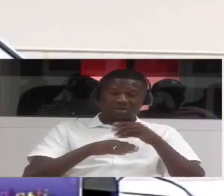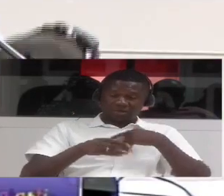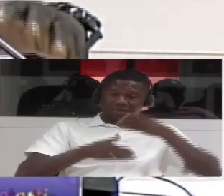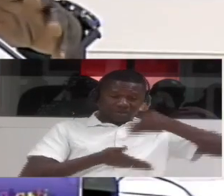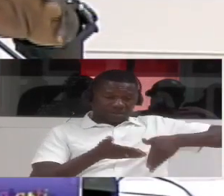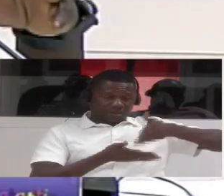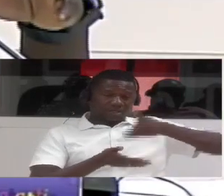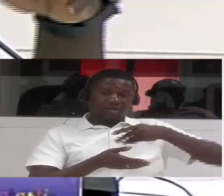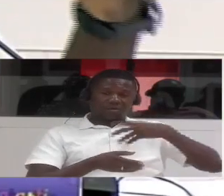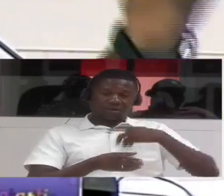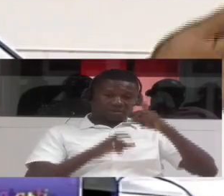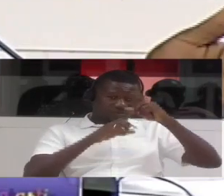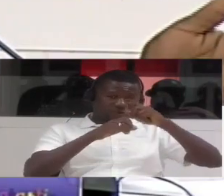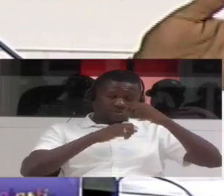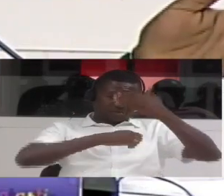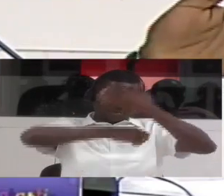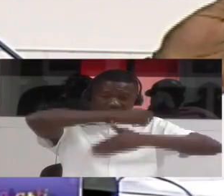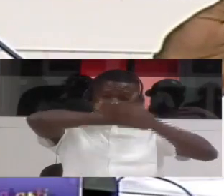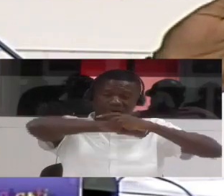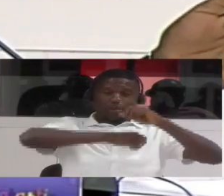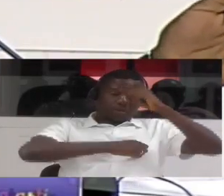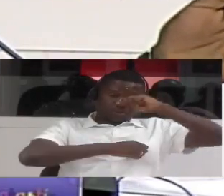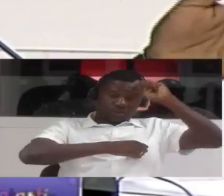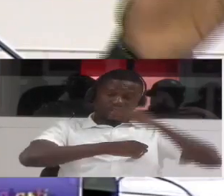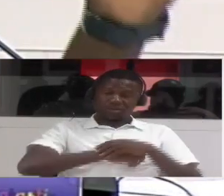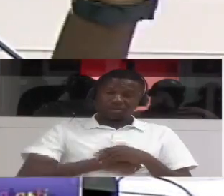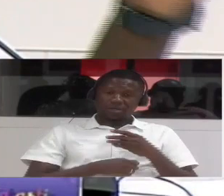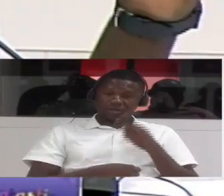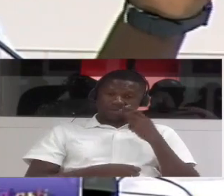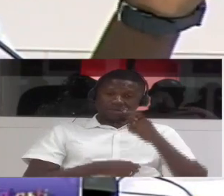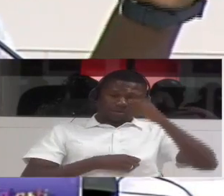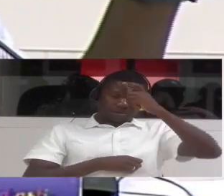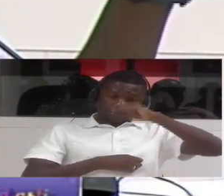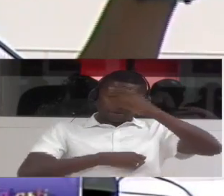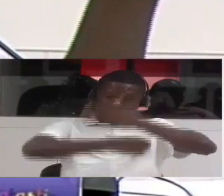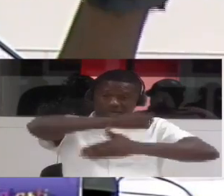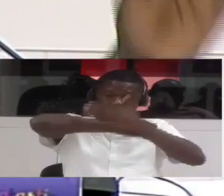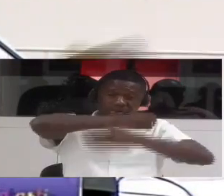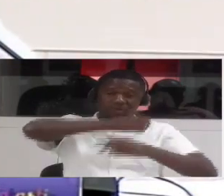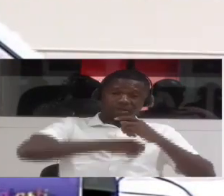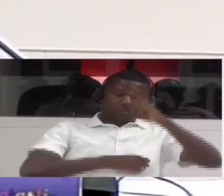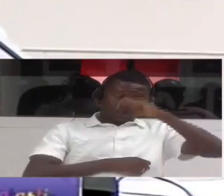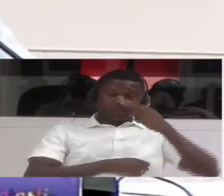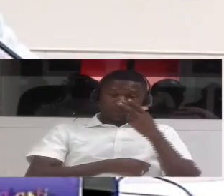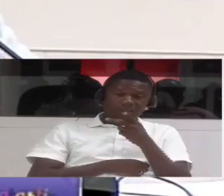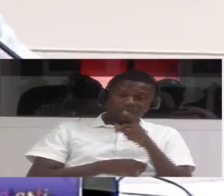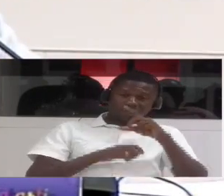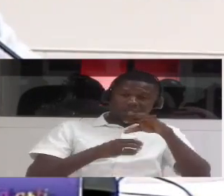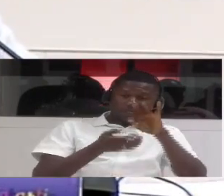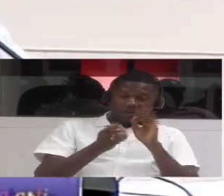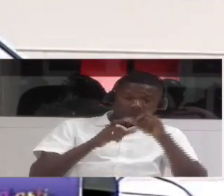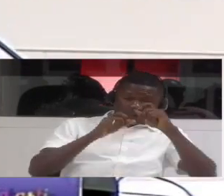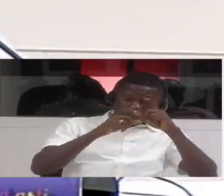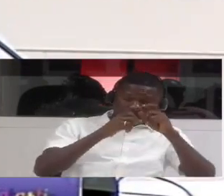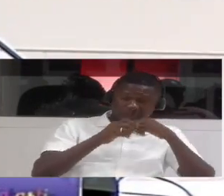literally. Then some PIU officers saw him taking pictures of the crowd, and they came and arrested him, and they took him